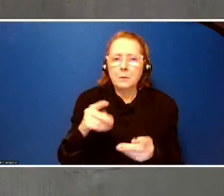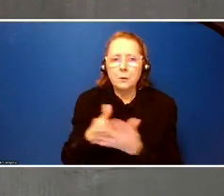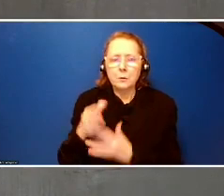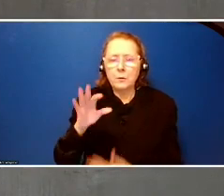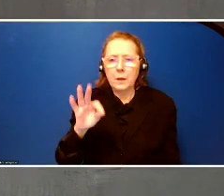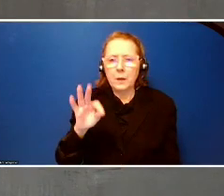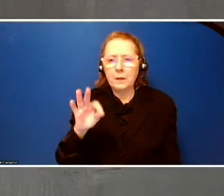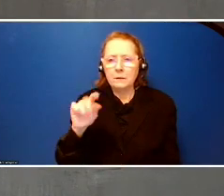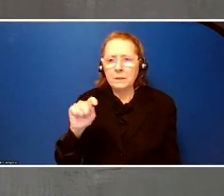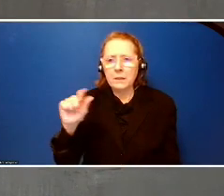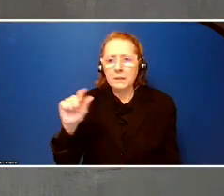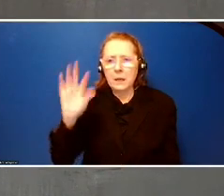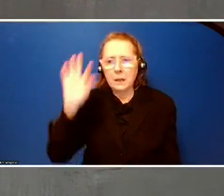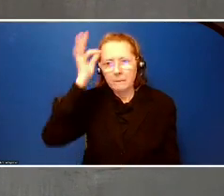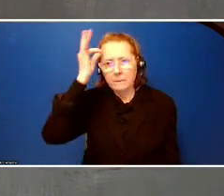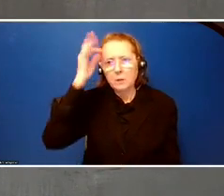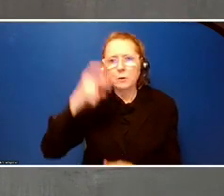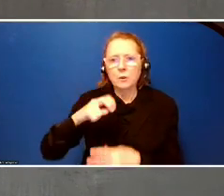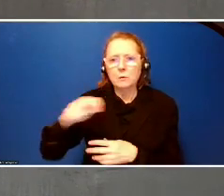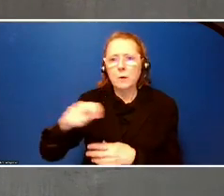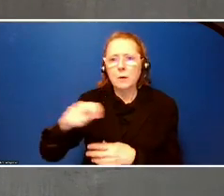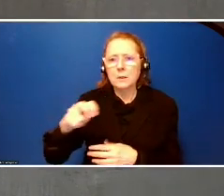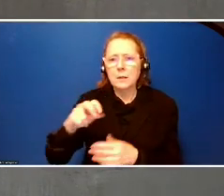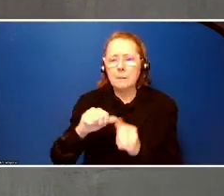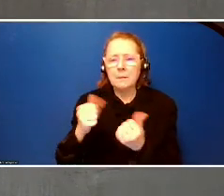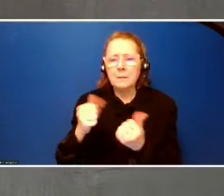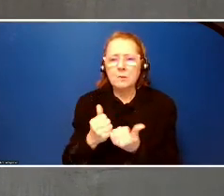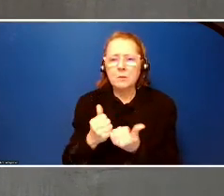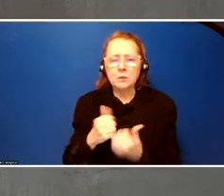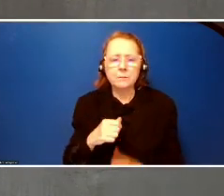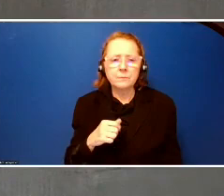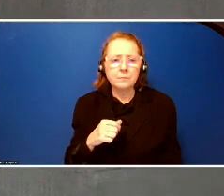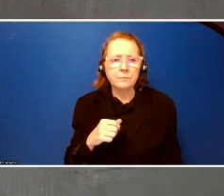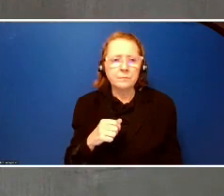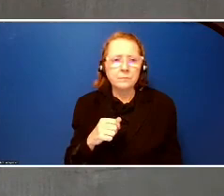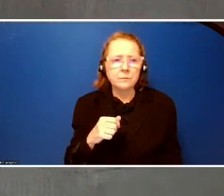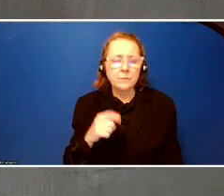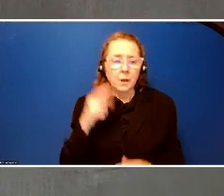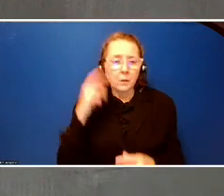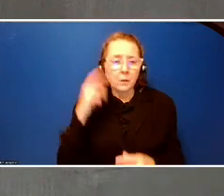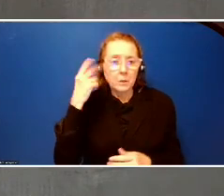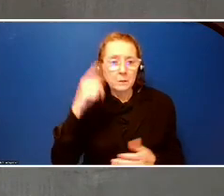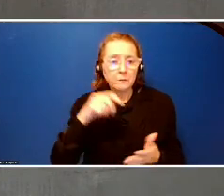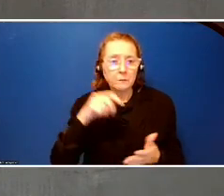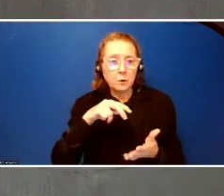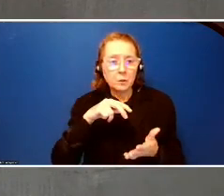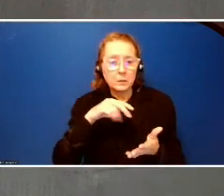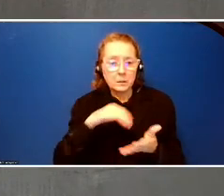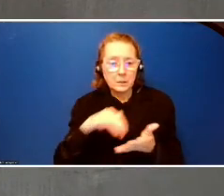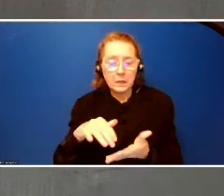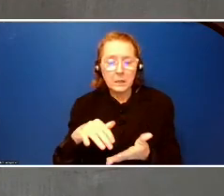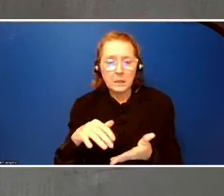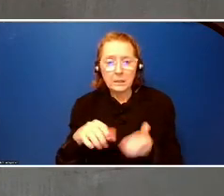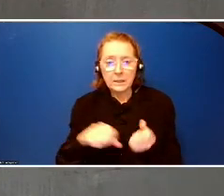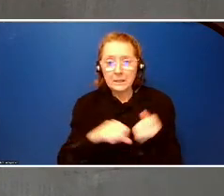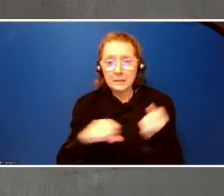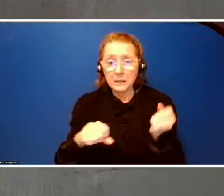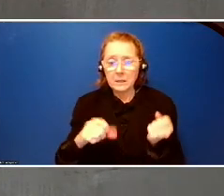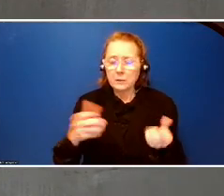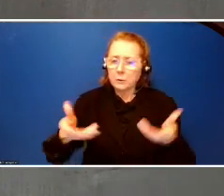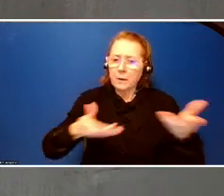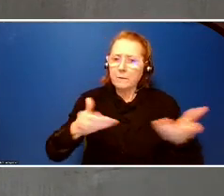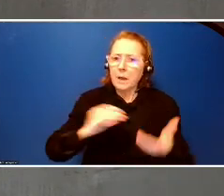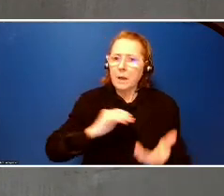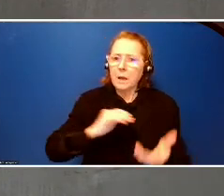Transit Administration. The purpose of extending or studying the West Extension is to provide our commuting public, our residents,